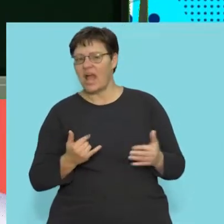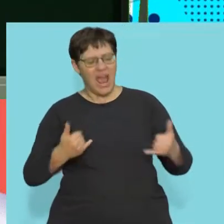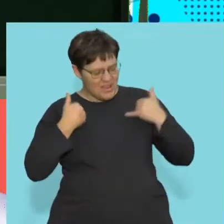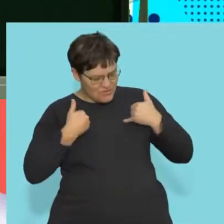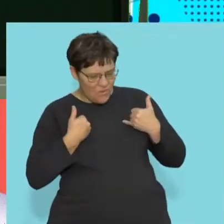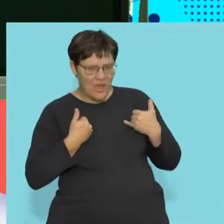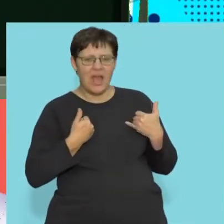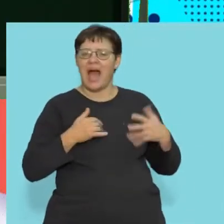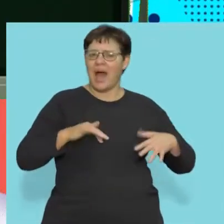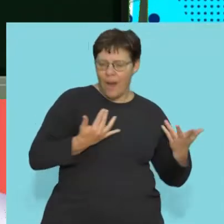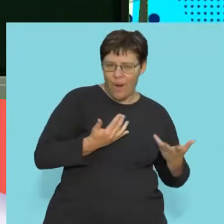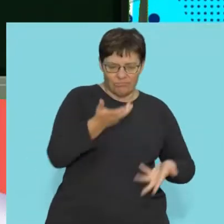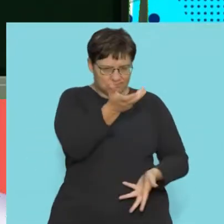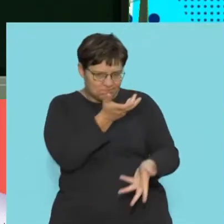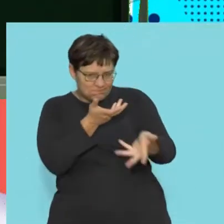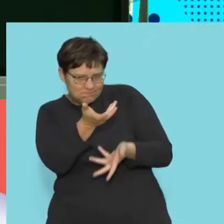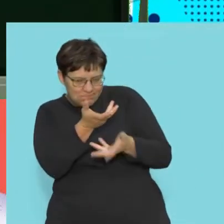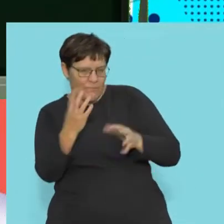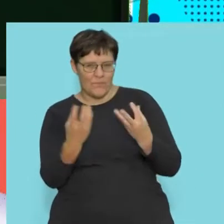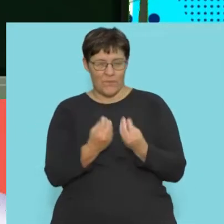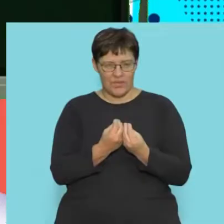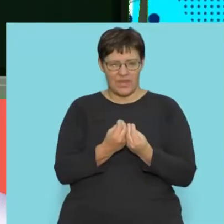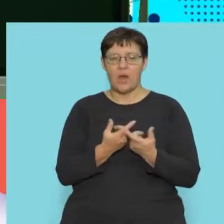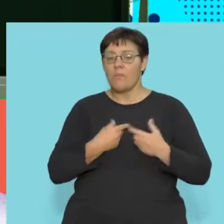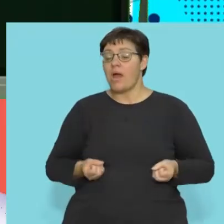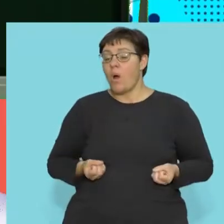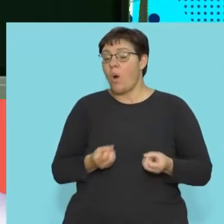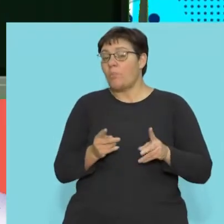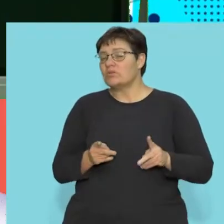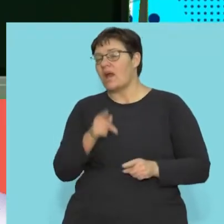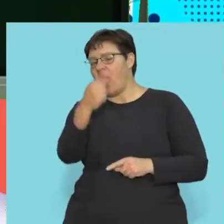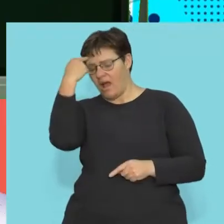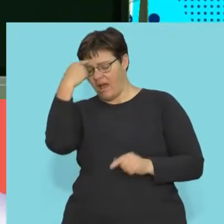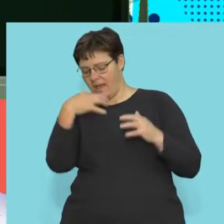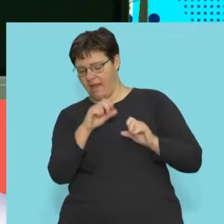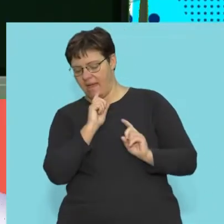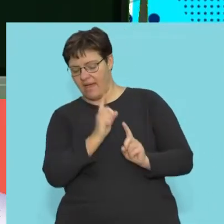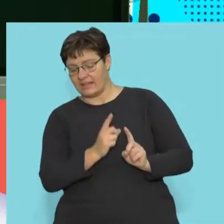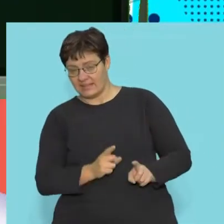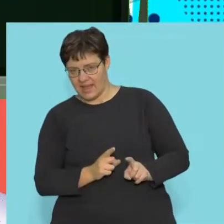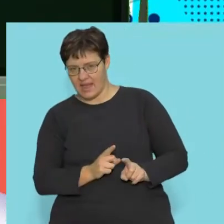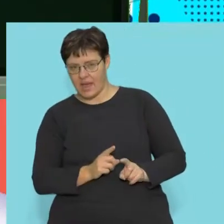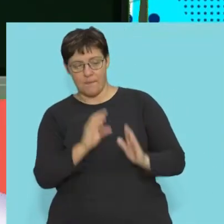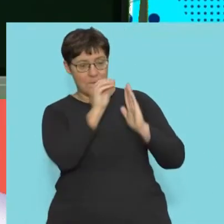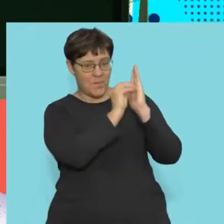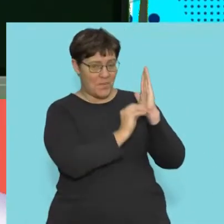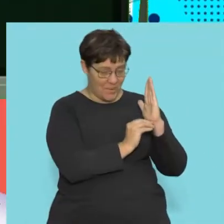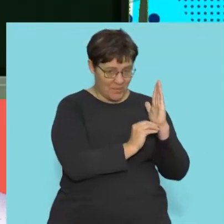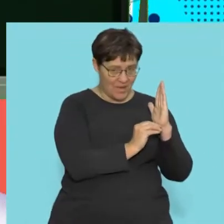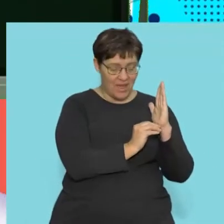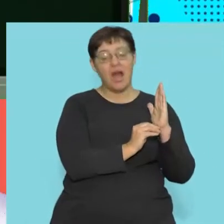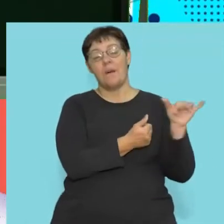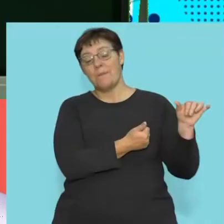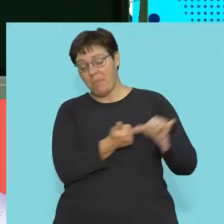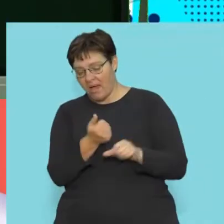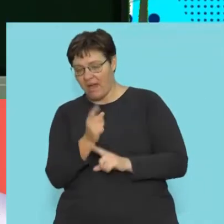this lesson by interacting. As I go through these questions, I'll give you an opportunity to think about these answers, and if you can jot them down when